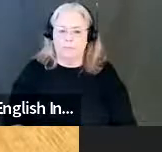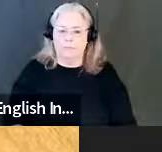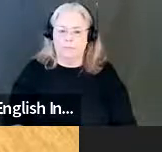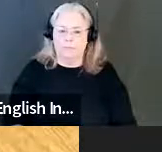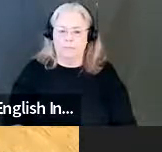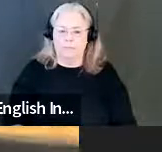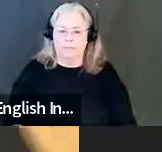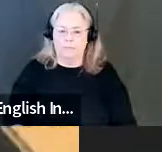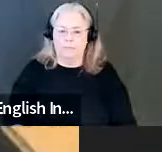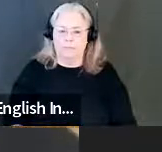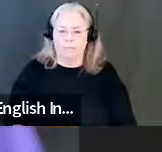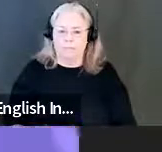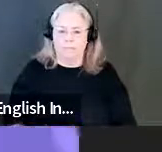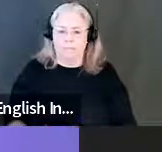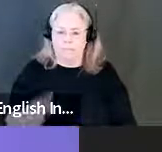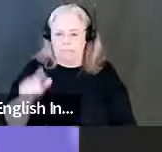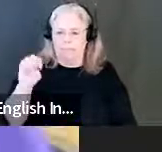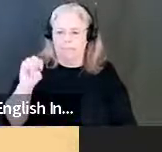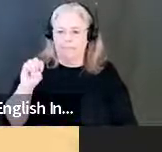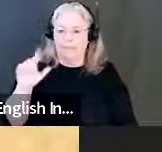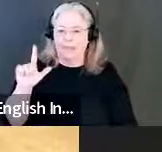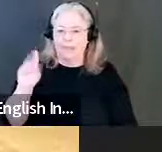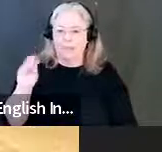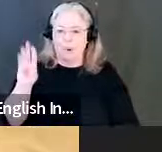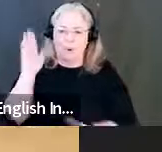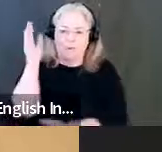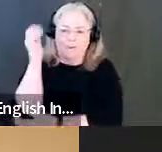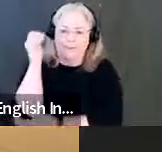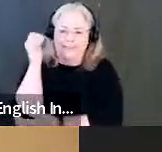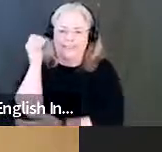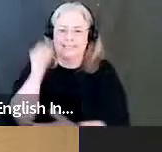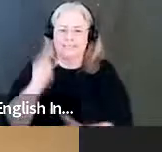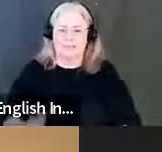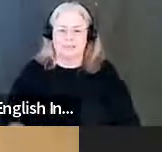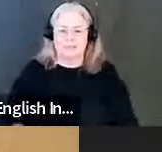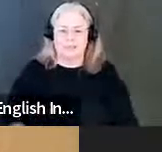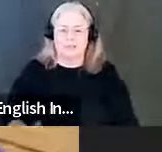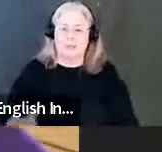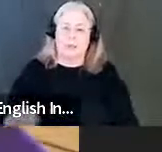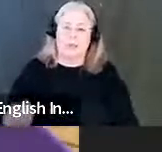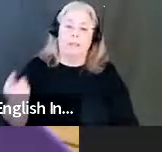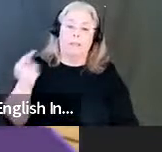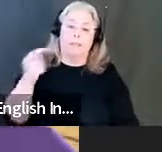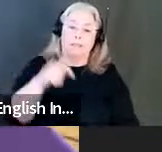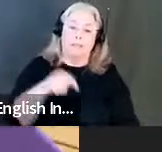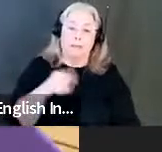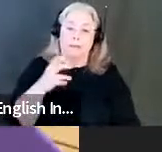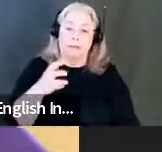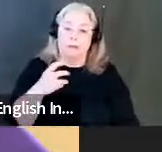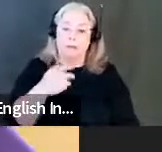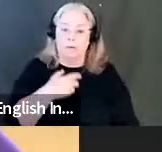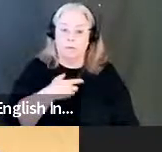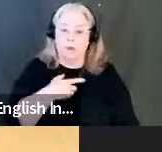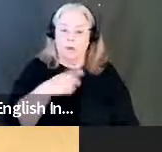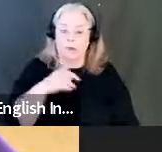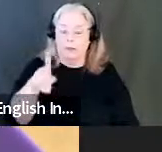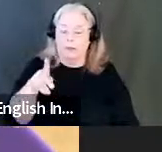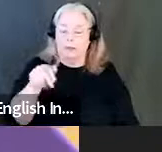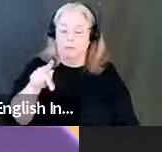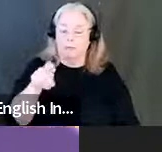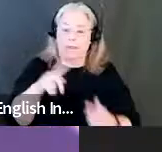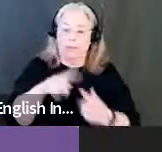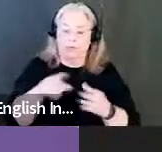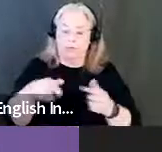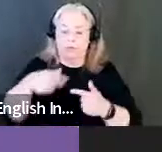There we go. So there's my elbow. Okay. Now over here, I want my plate to spin. So this is a